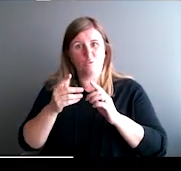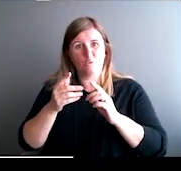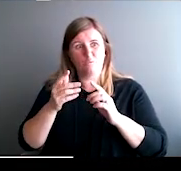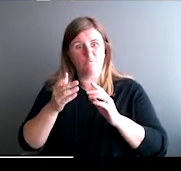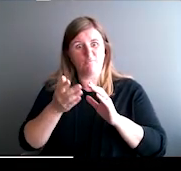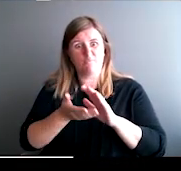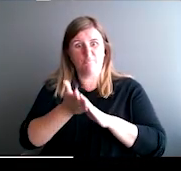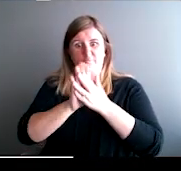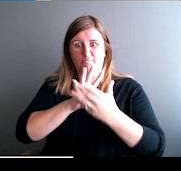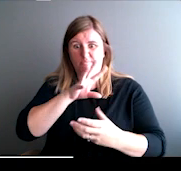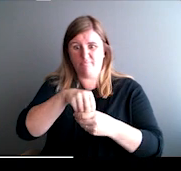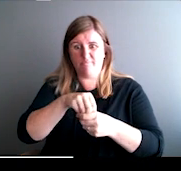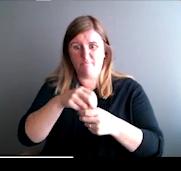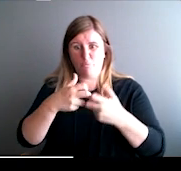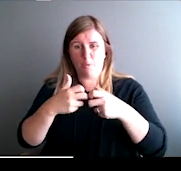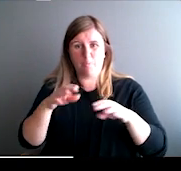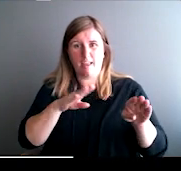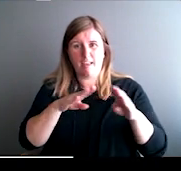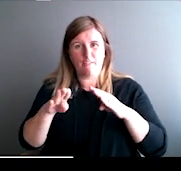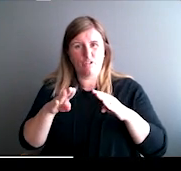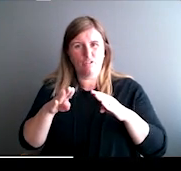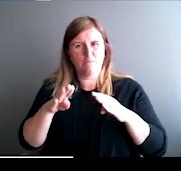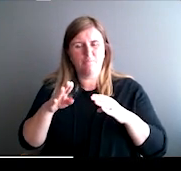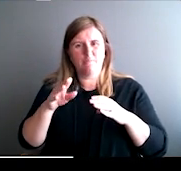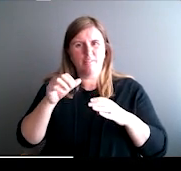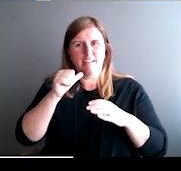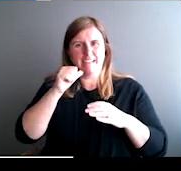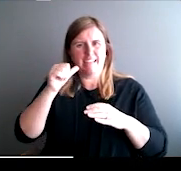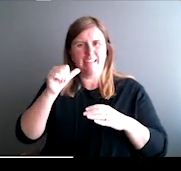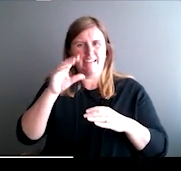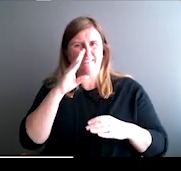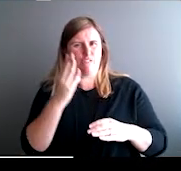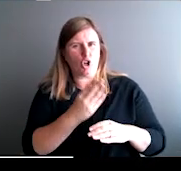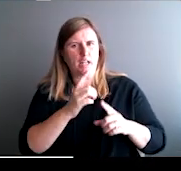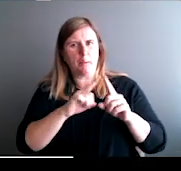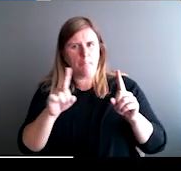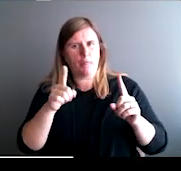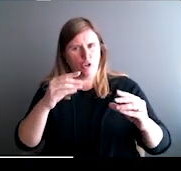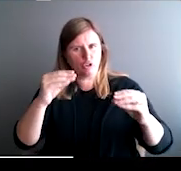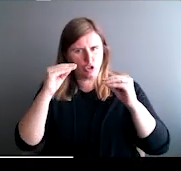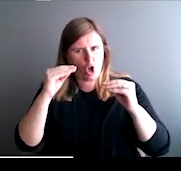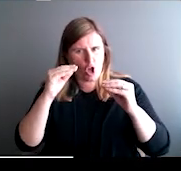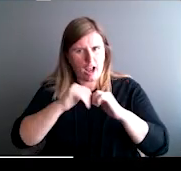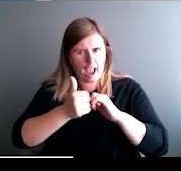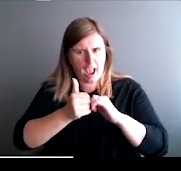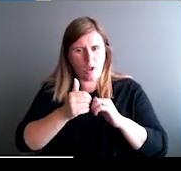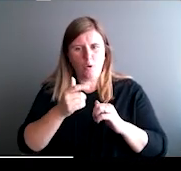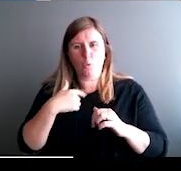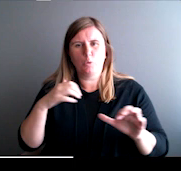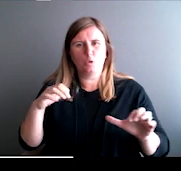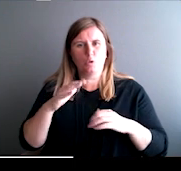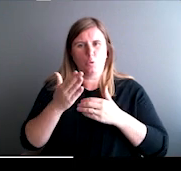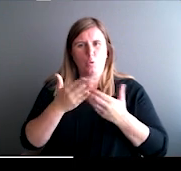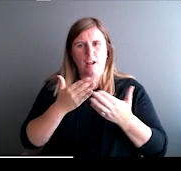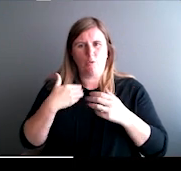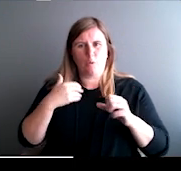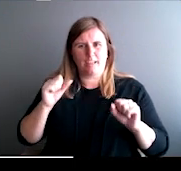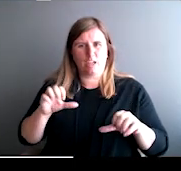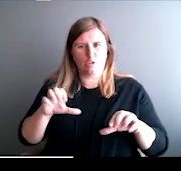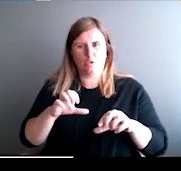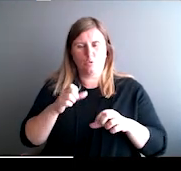to engage in problem behavior. We all do what works for us. We all do whatever will improve our circumstances,